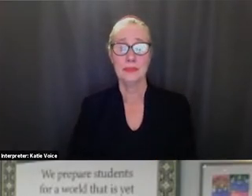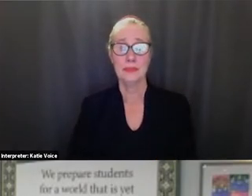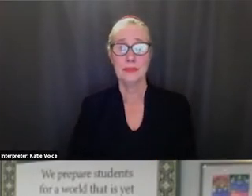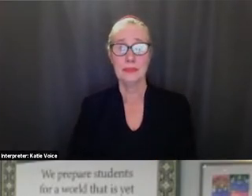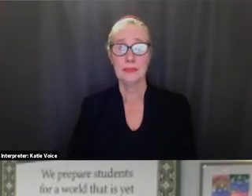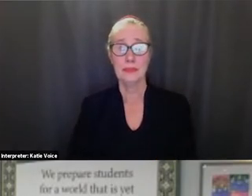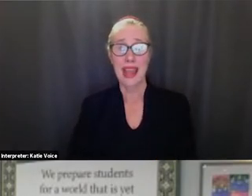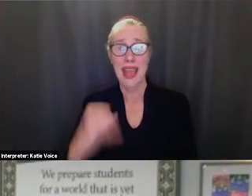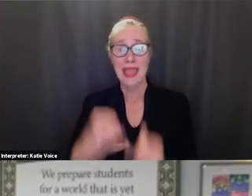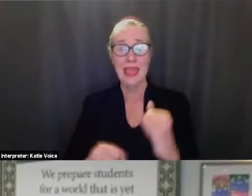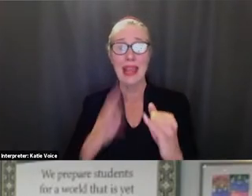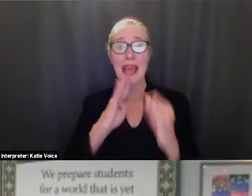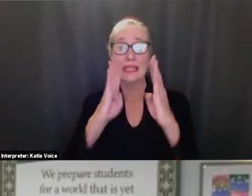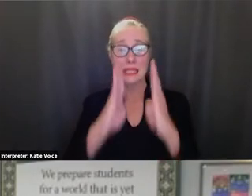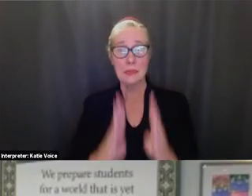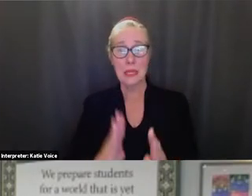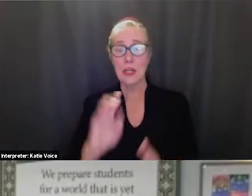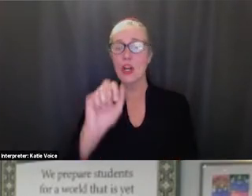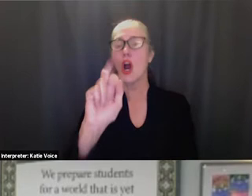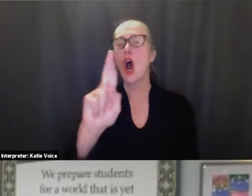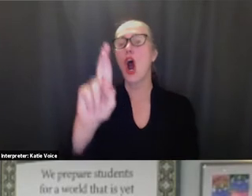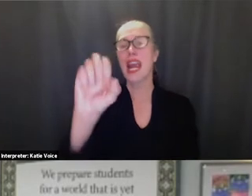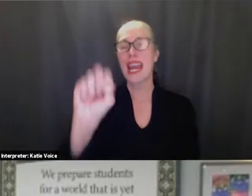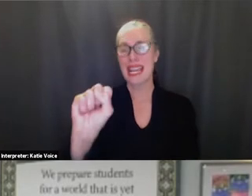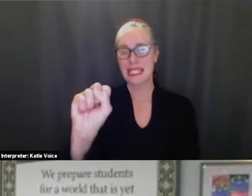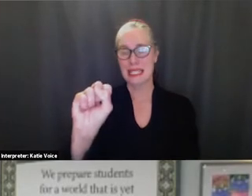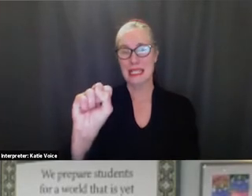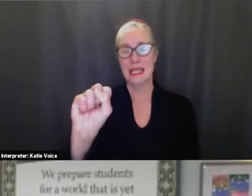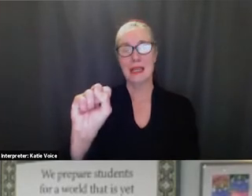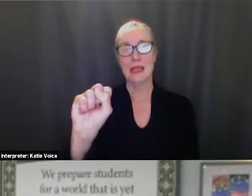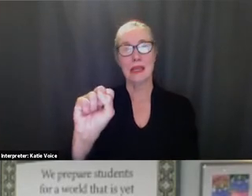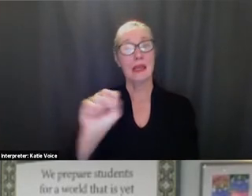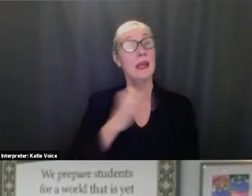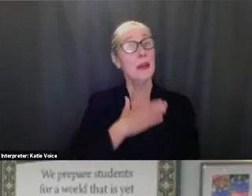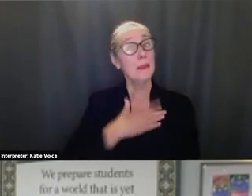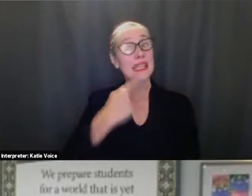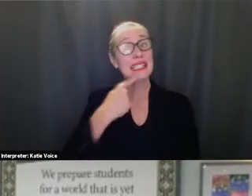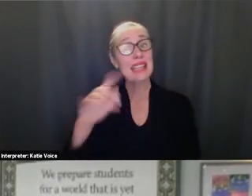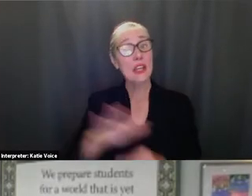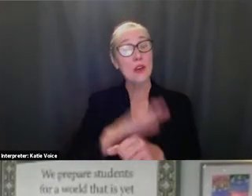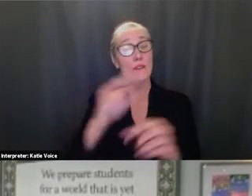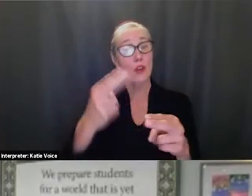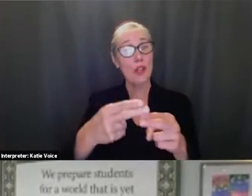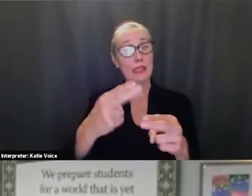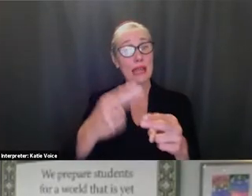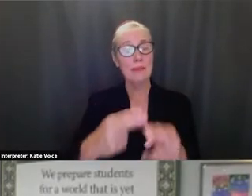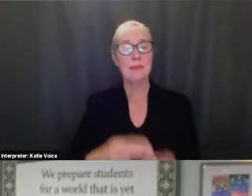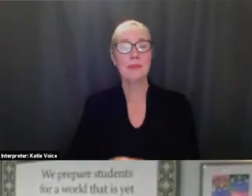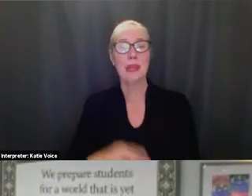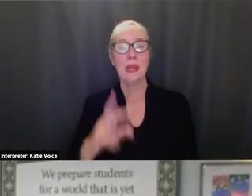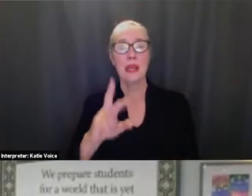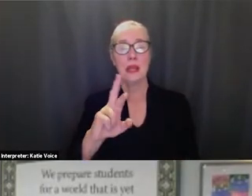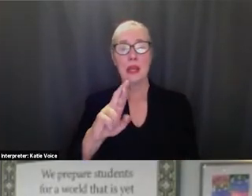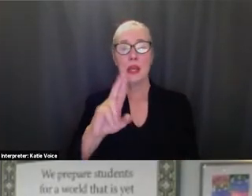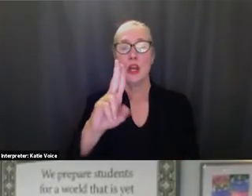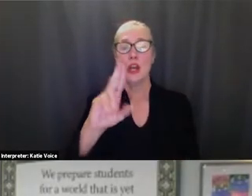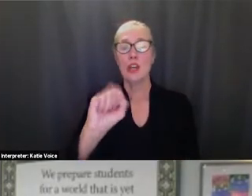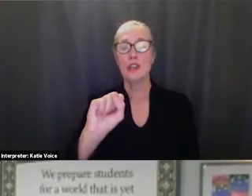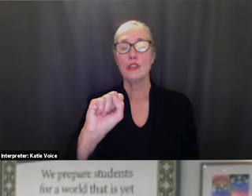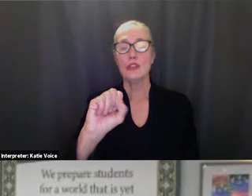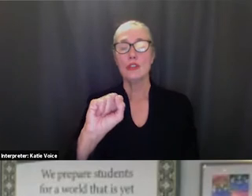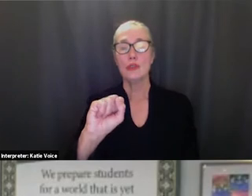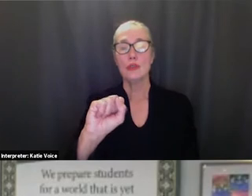the last speaker is r s r s you please state your full name uh my name is girl special schwartz